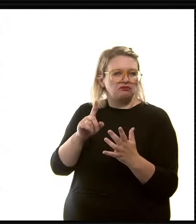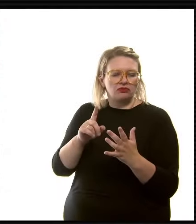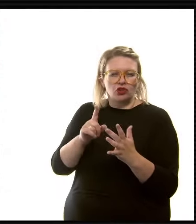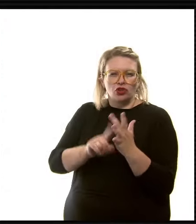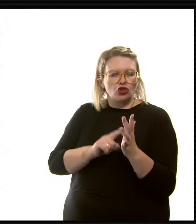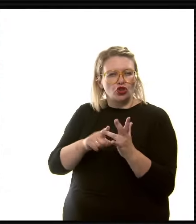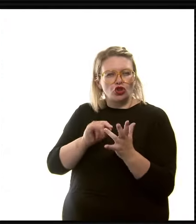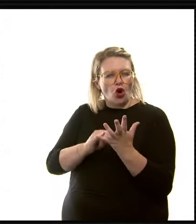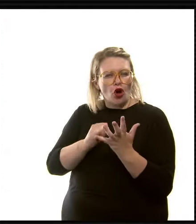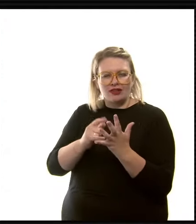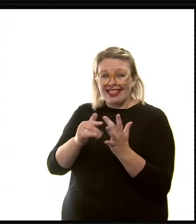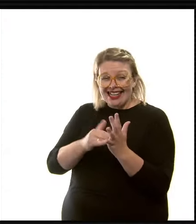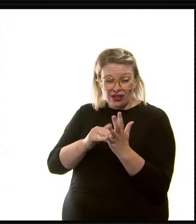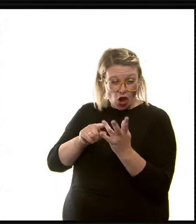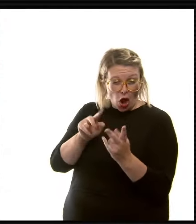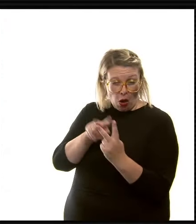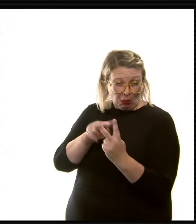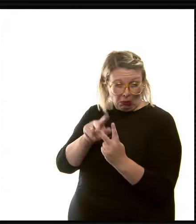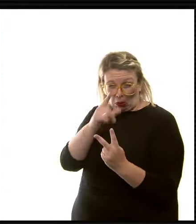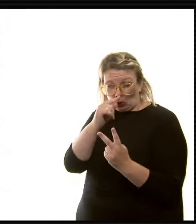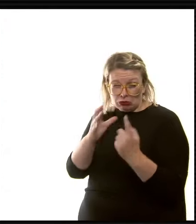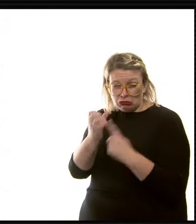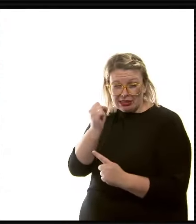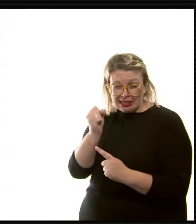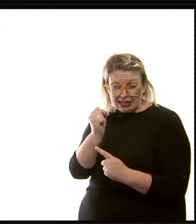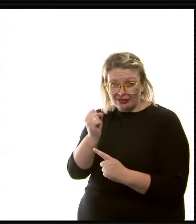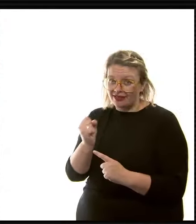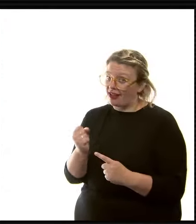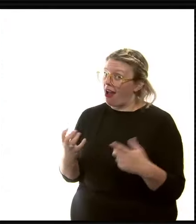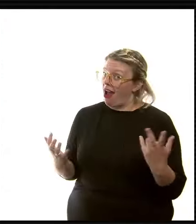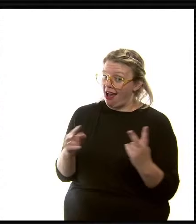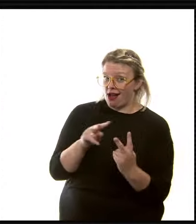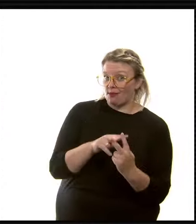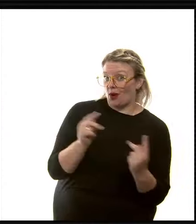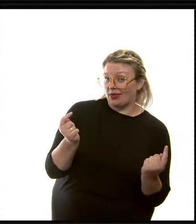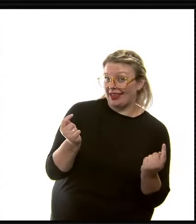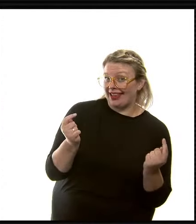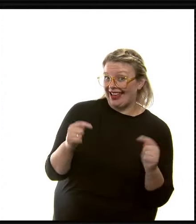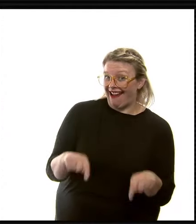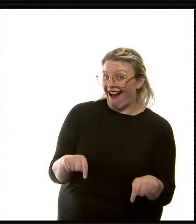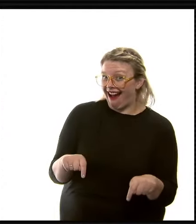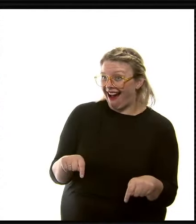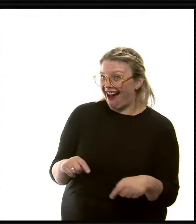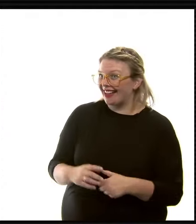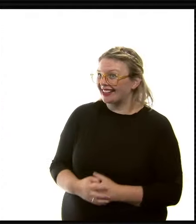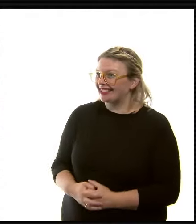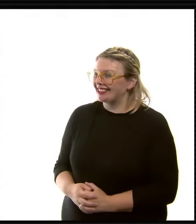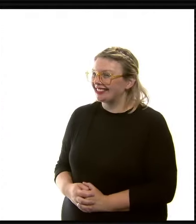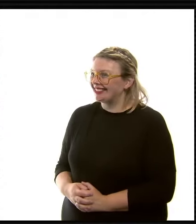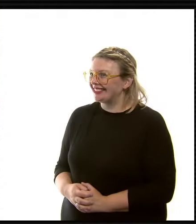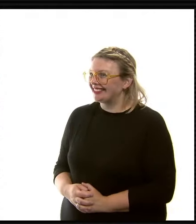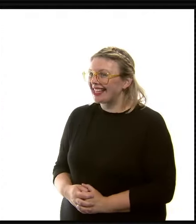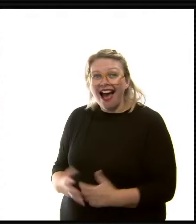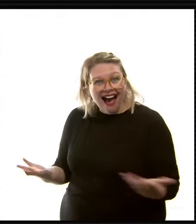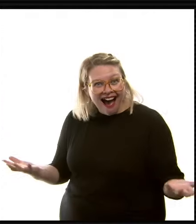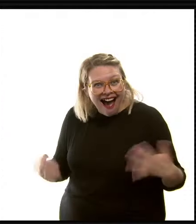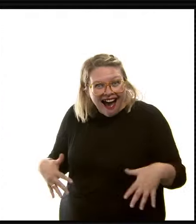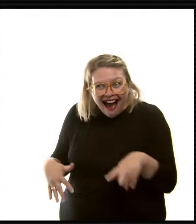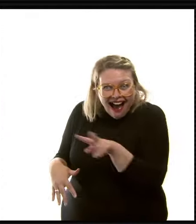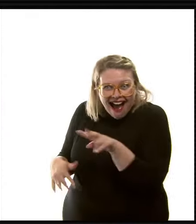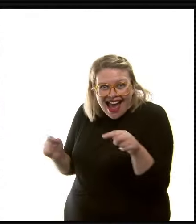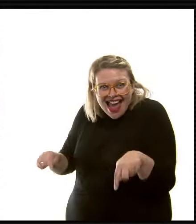Izzo, who could achieve something that extraordinary. Well, funny you should say that, because here's Woonza and Josh Izzo, everybody.